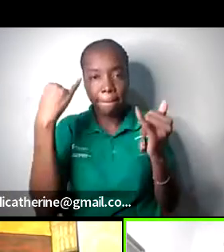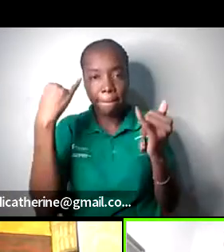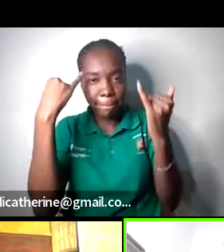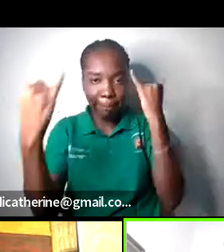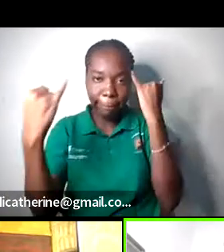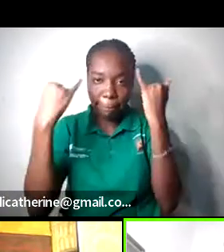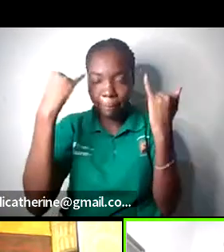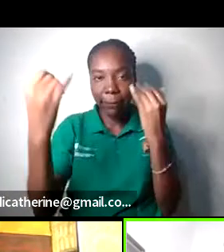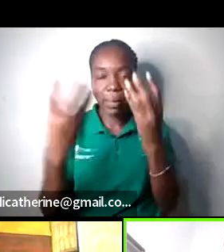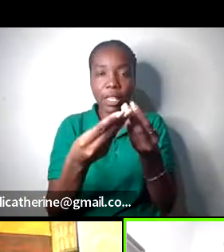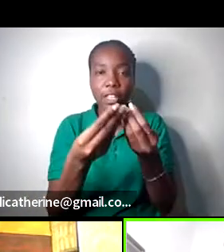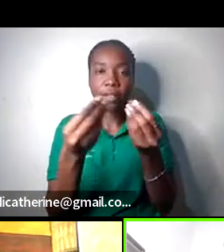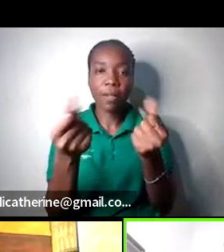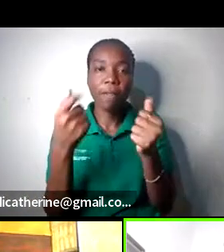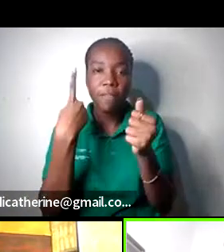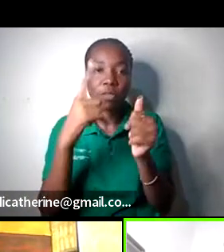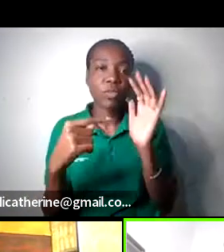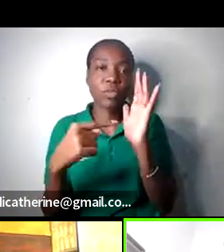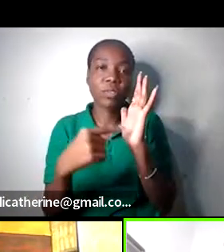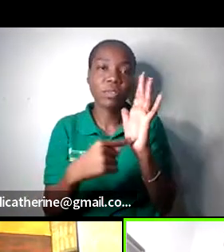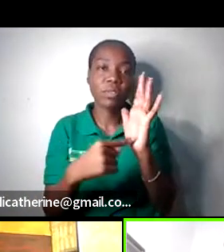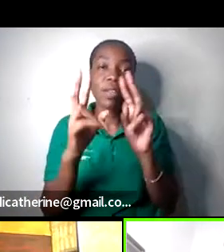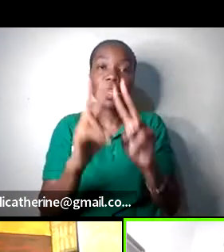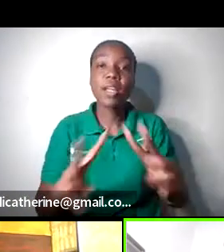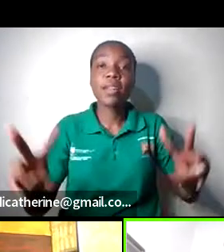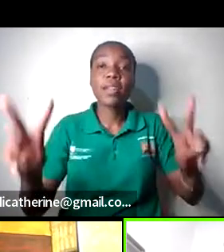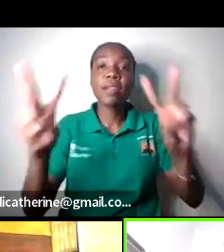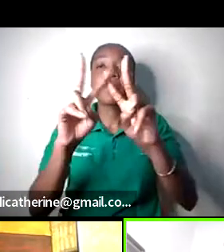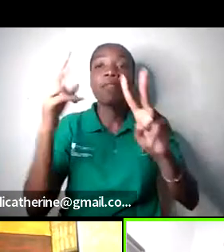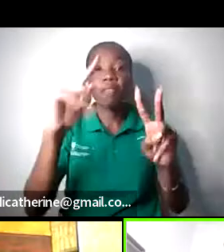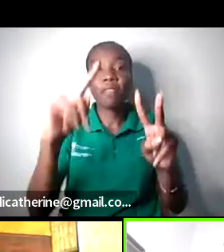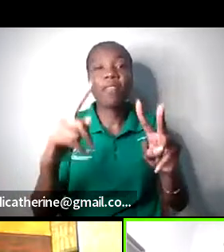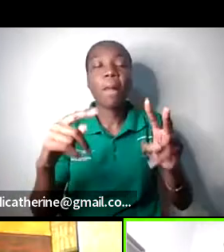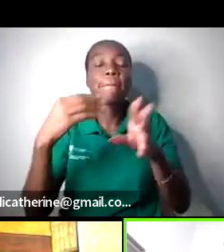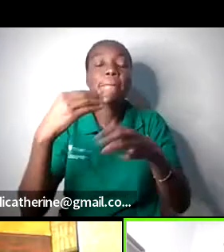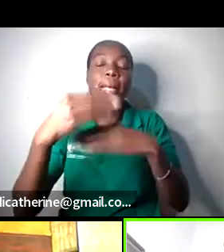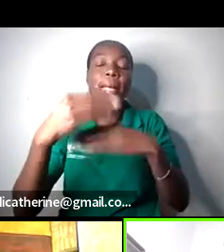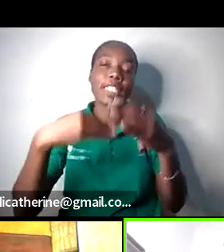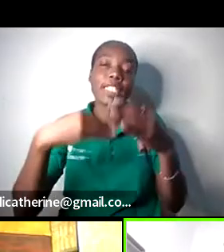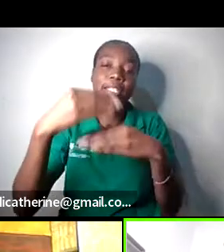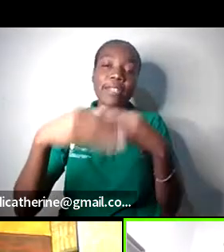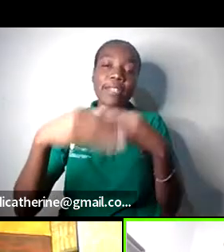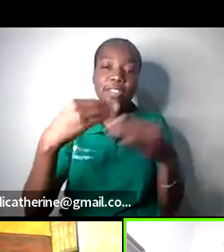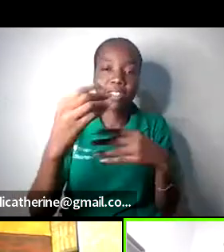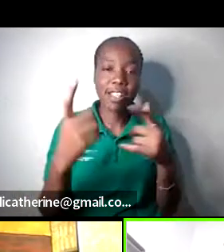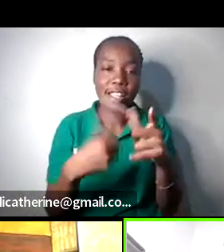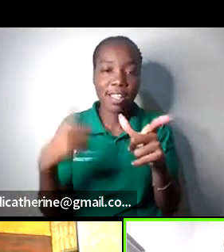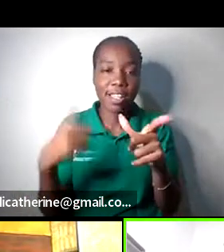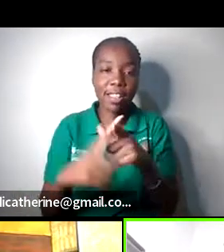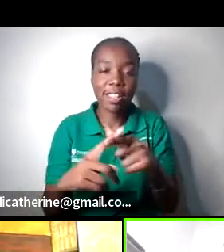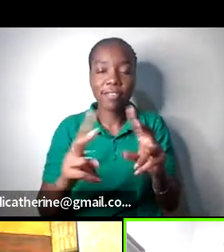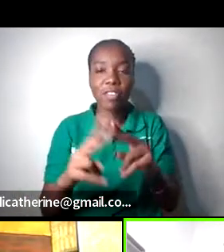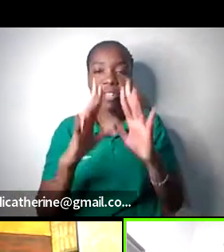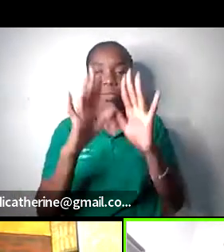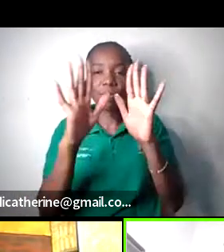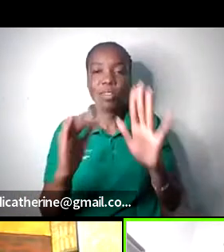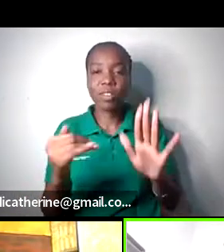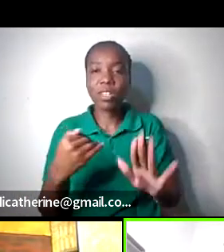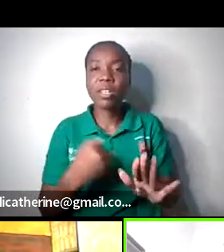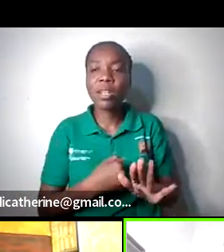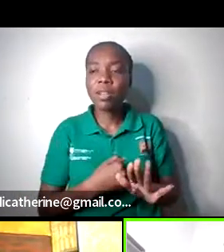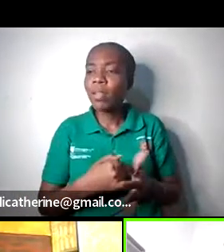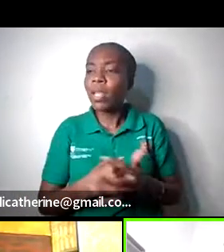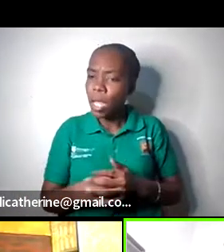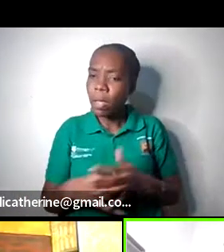extract value from those raw materials. And importantly, because we have a huge population in Africa of, I